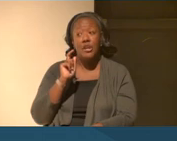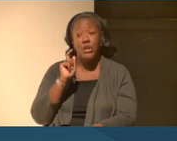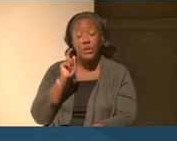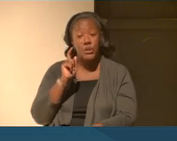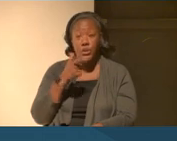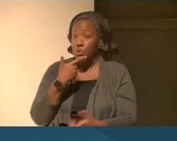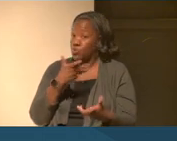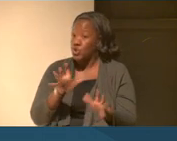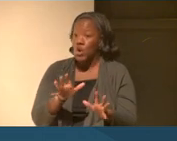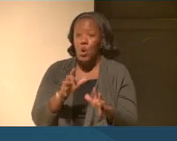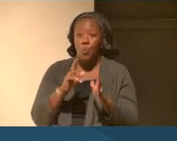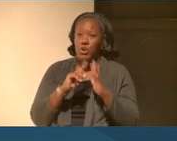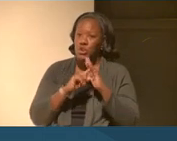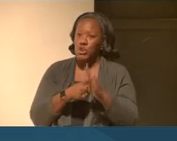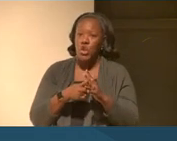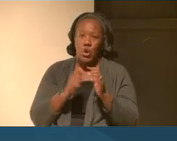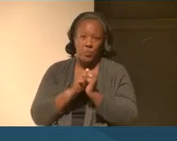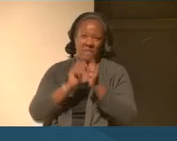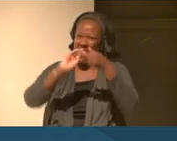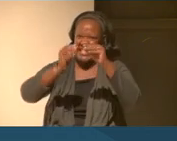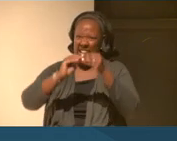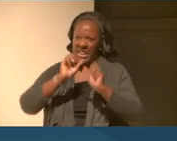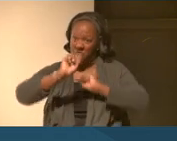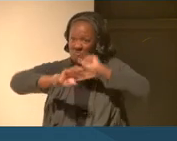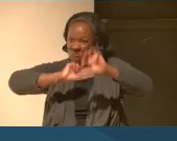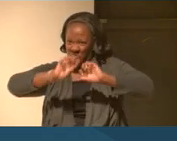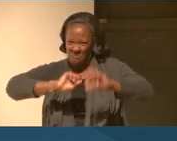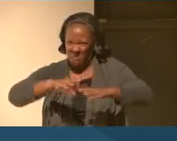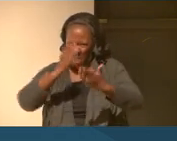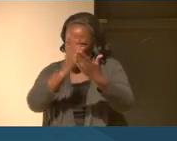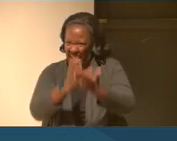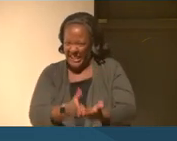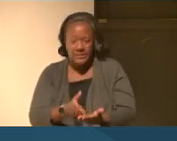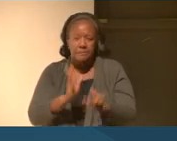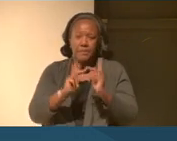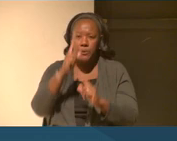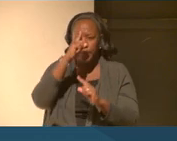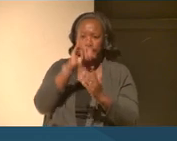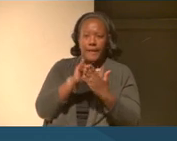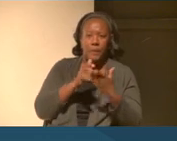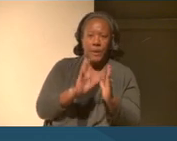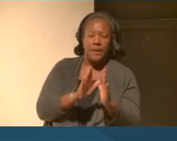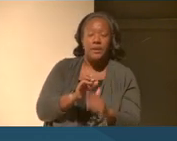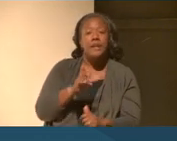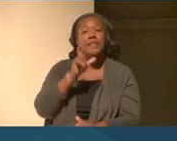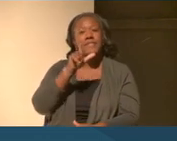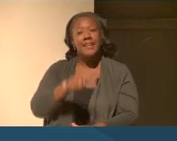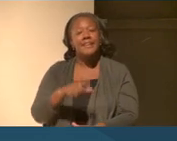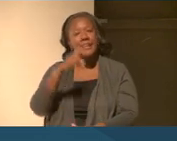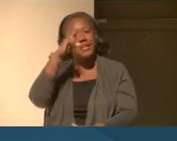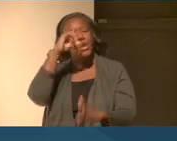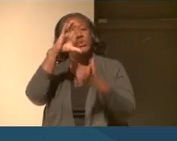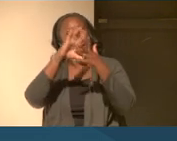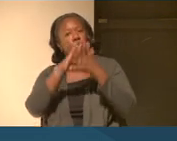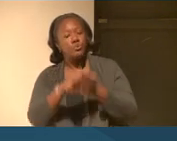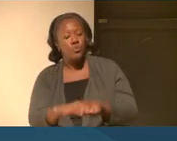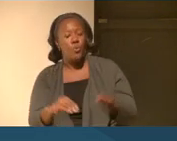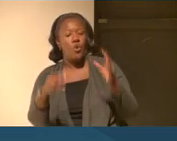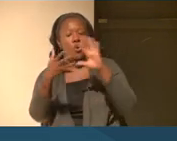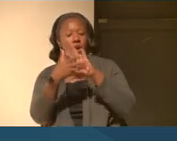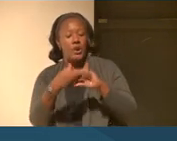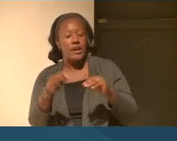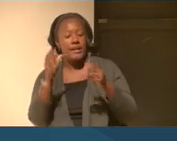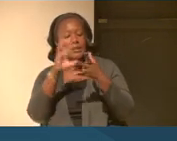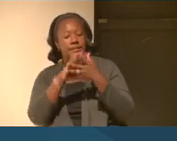but you don't want to begin with the data, because that's not how most people think. Most people think in stories as something that's been brought up. And so what